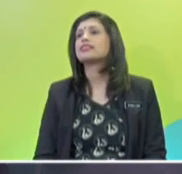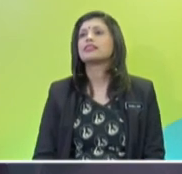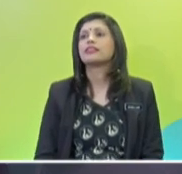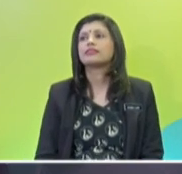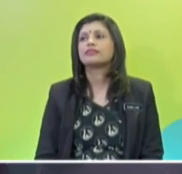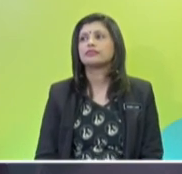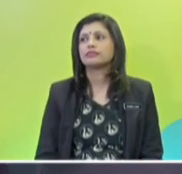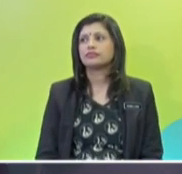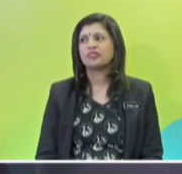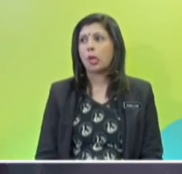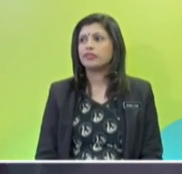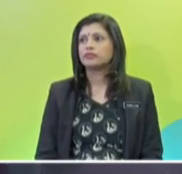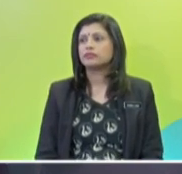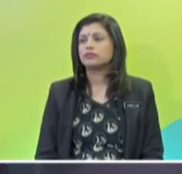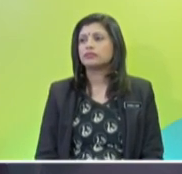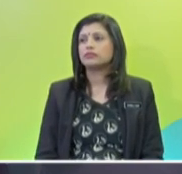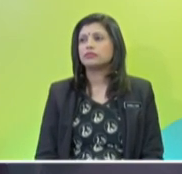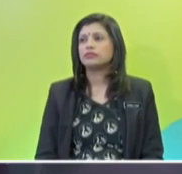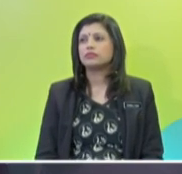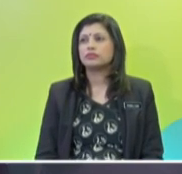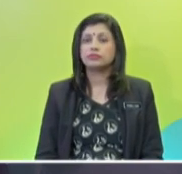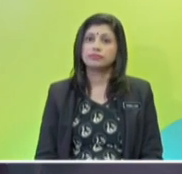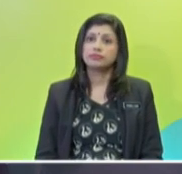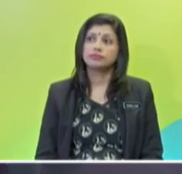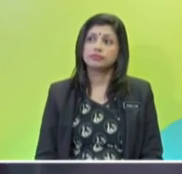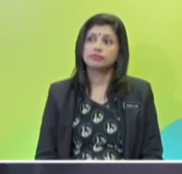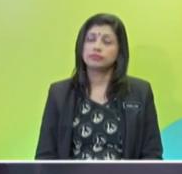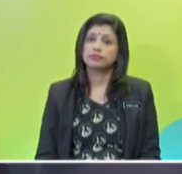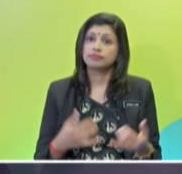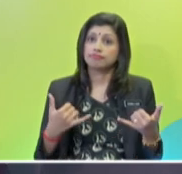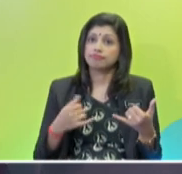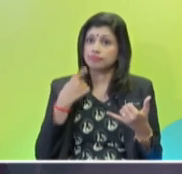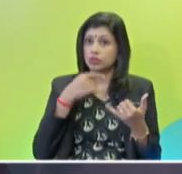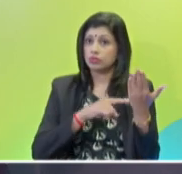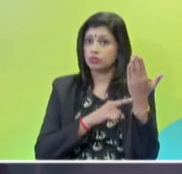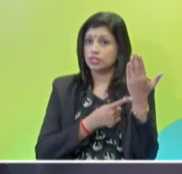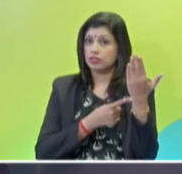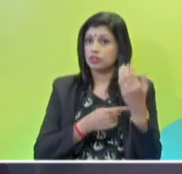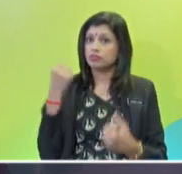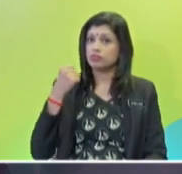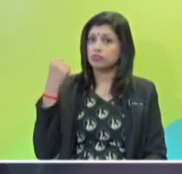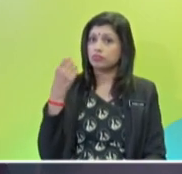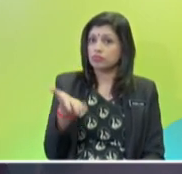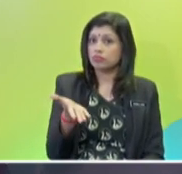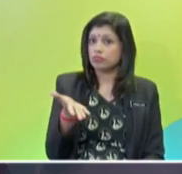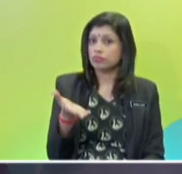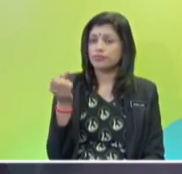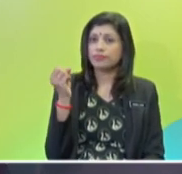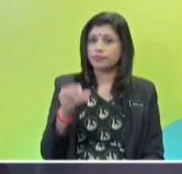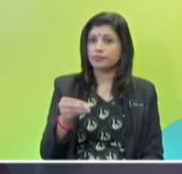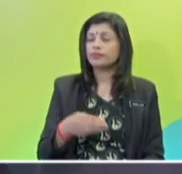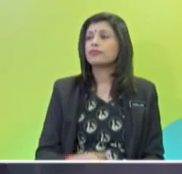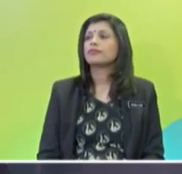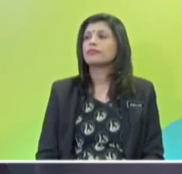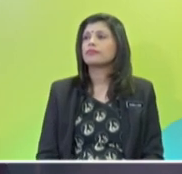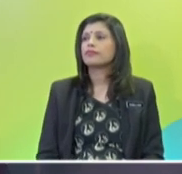Give now, me a high five. Who's going to start first? Maybe we should scissors, paper, stone? Yeah, okay. Okay, let's go guys. Okay, ready? Give me okay.